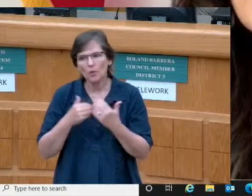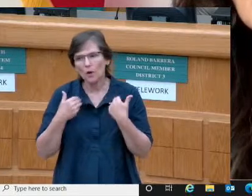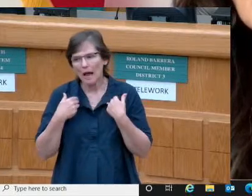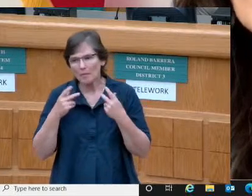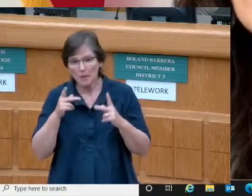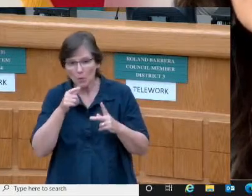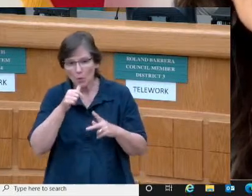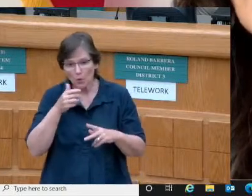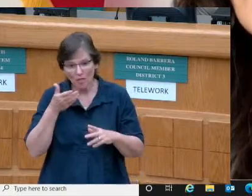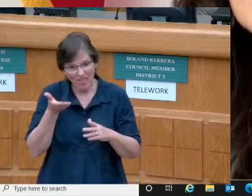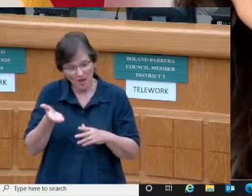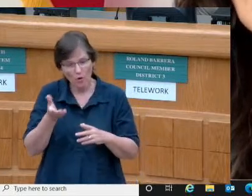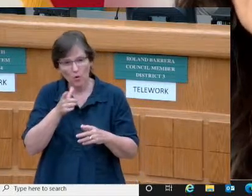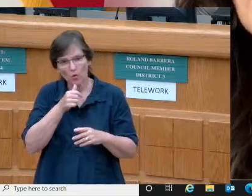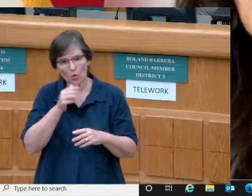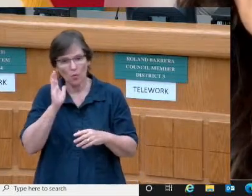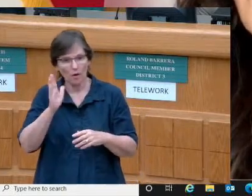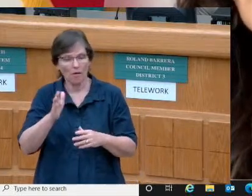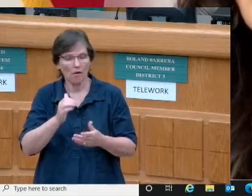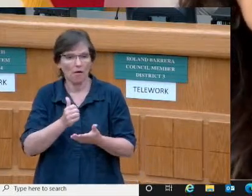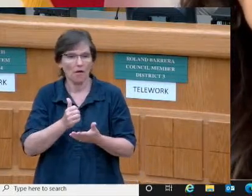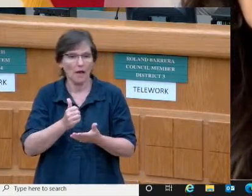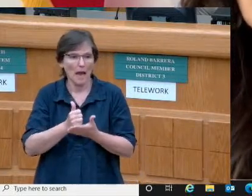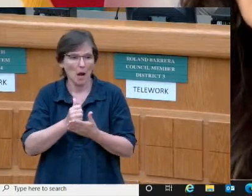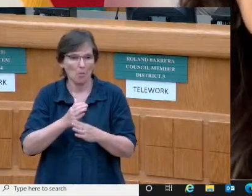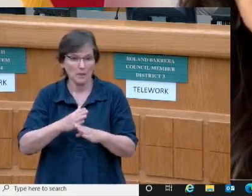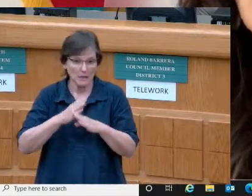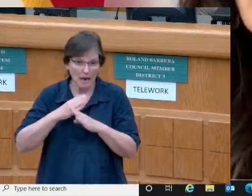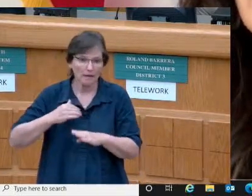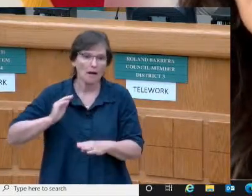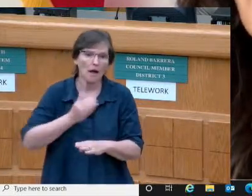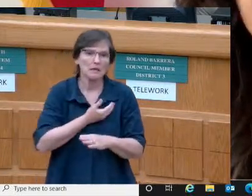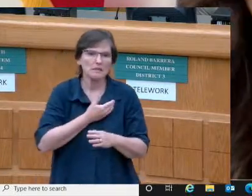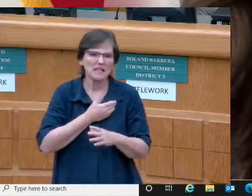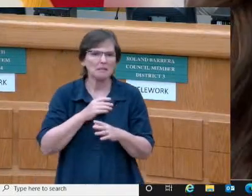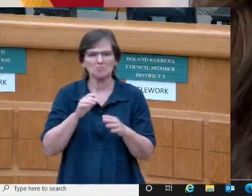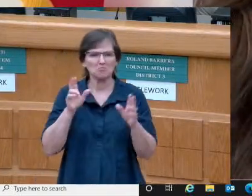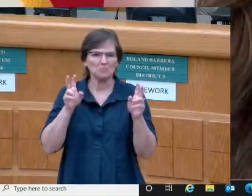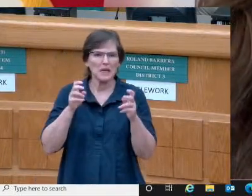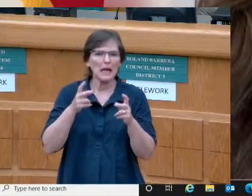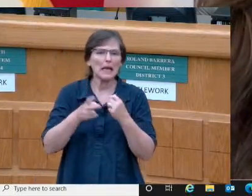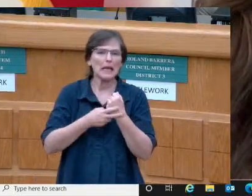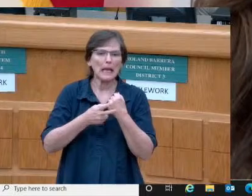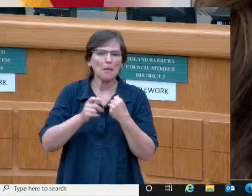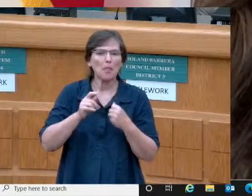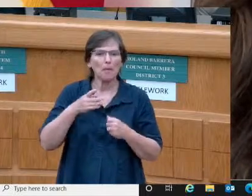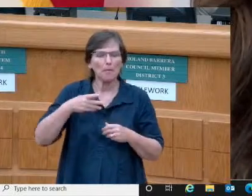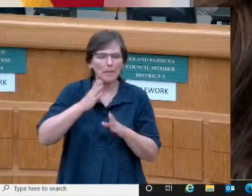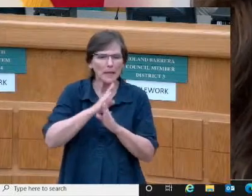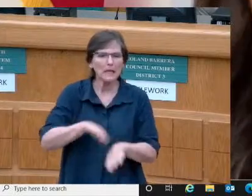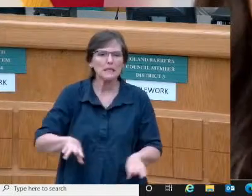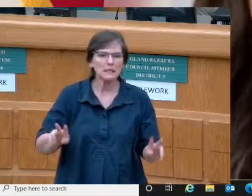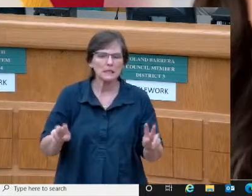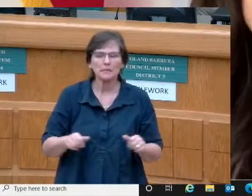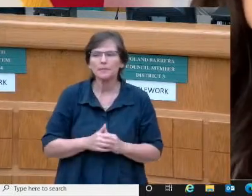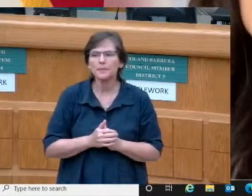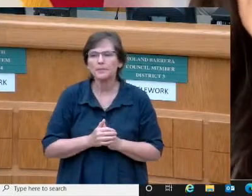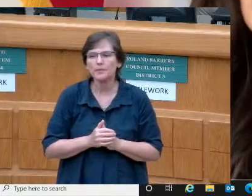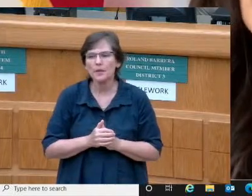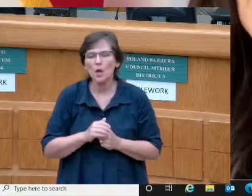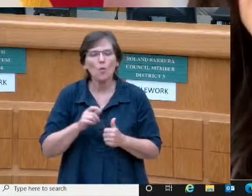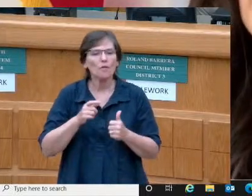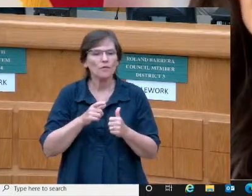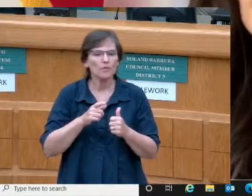certain that we keep our healthcare workers also in our minds as first responders. There's